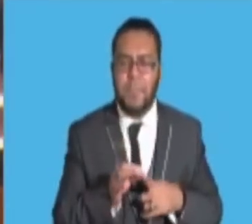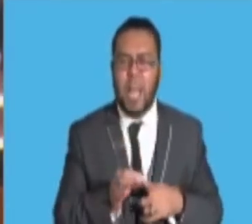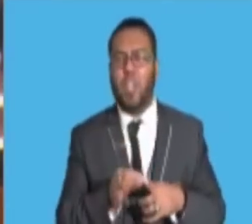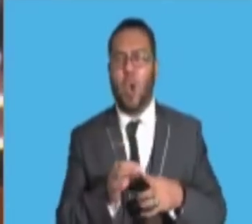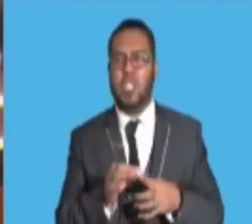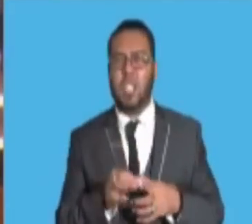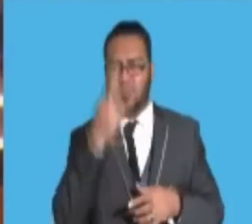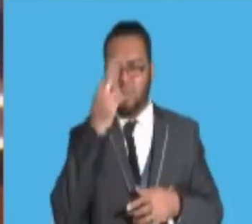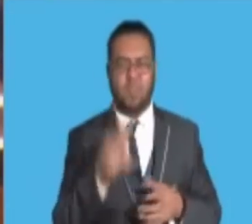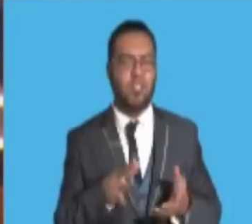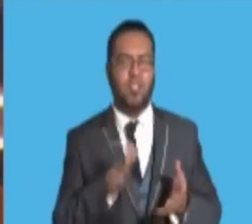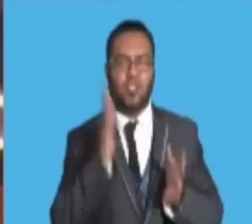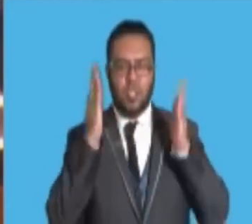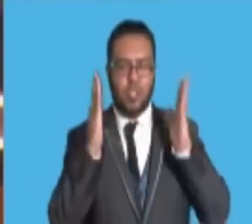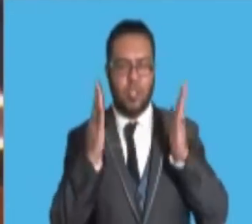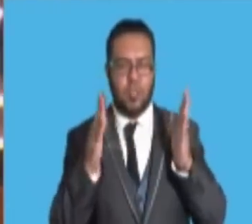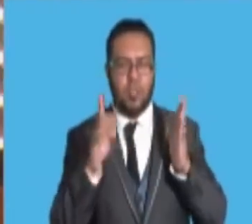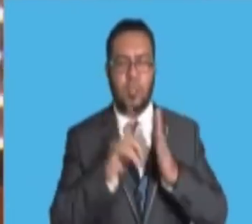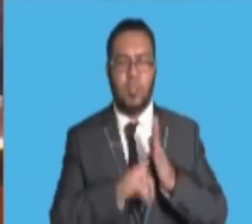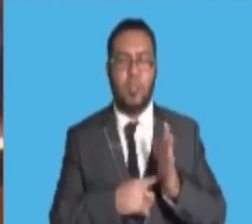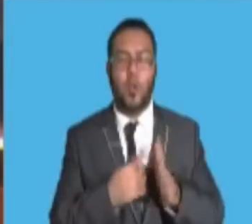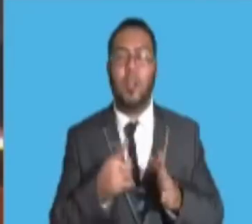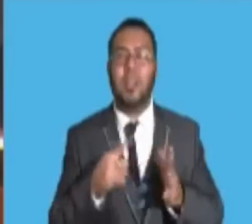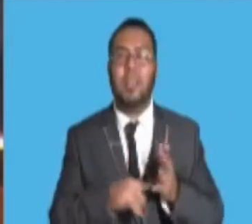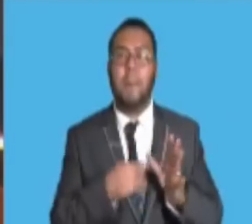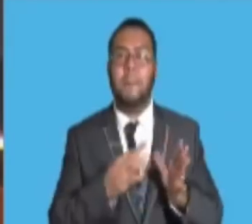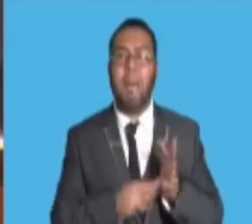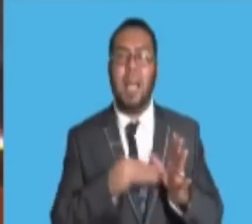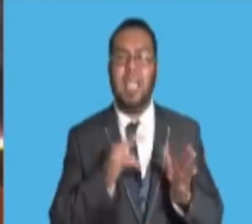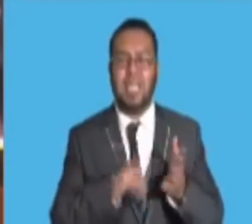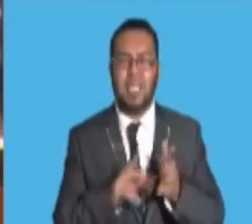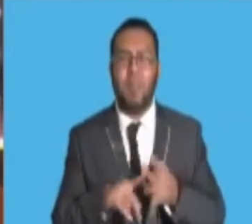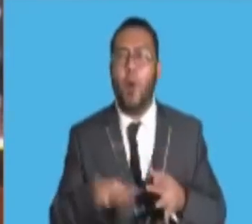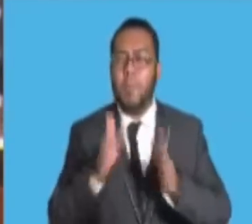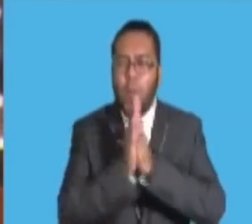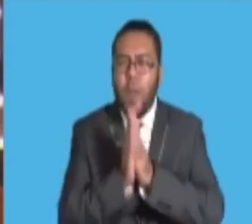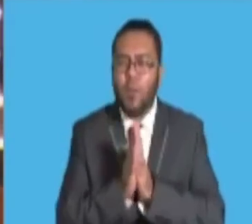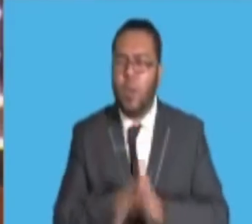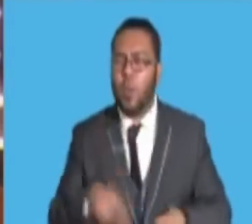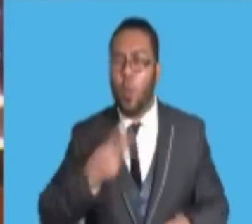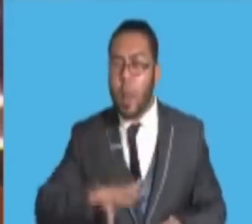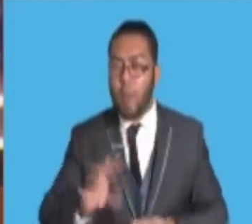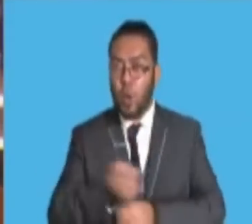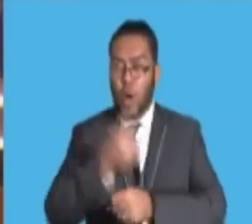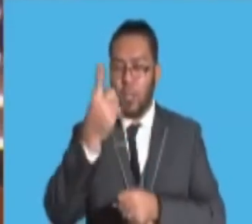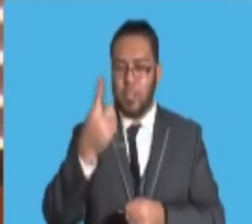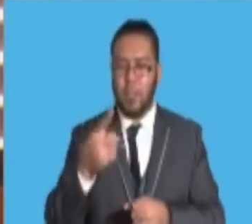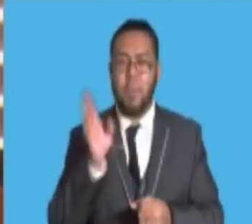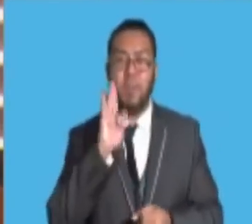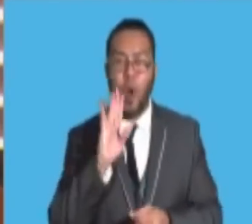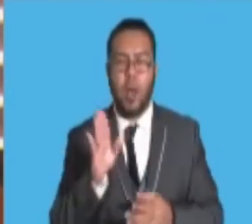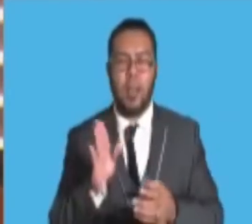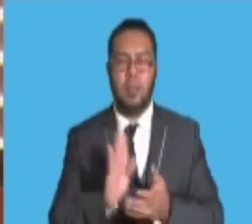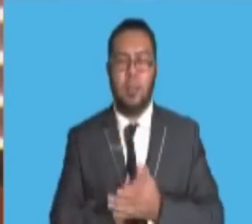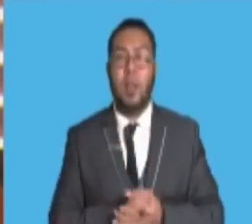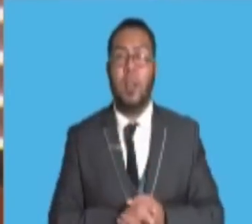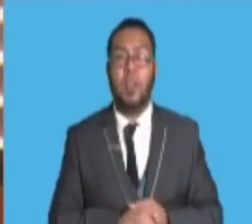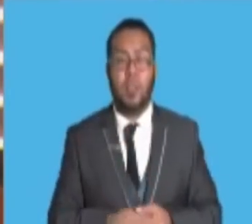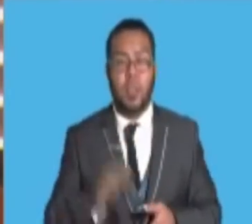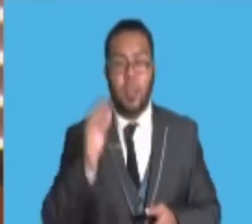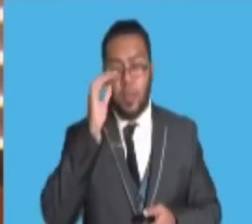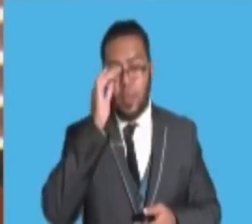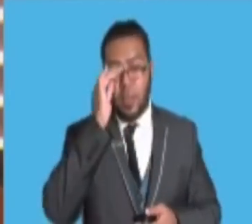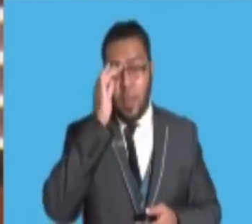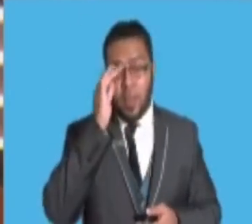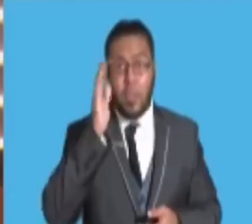pastor, Toto Joe Tamani, for praying for the will of God before elections. Madam Speaker, with all due respect, Honorable Wesley Mbolo's wife, good wife